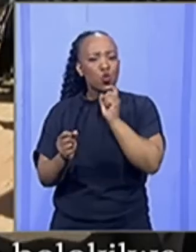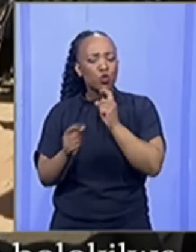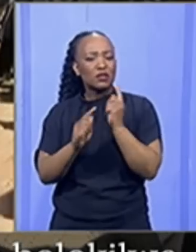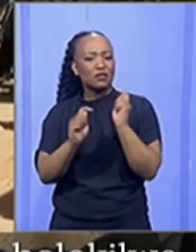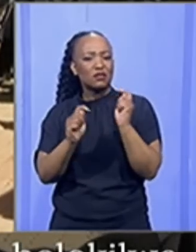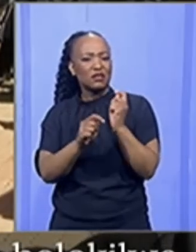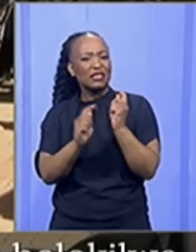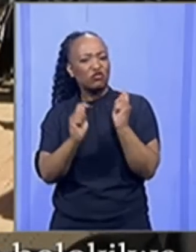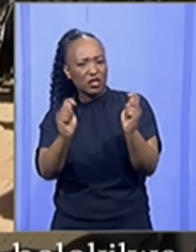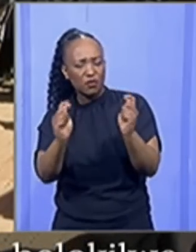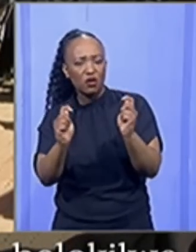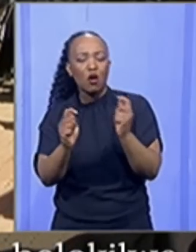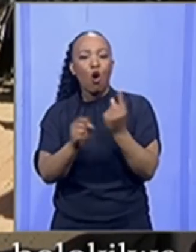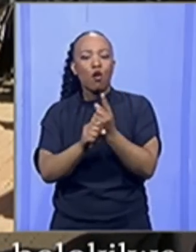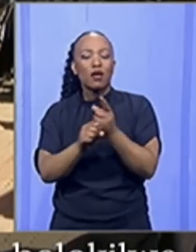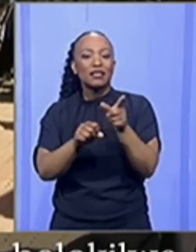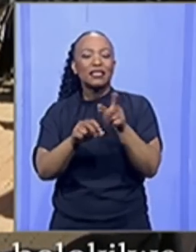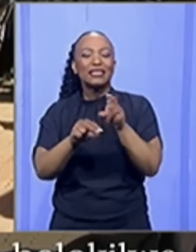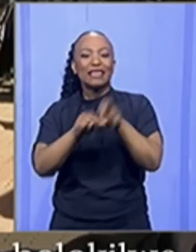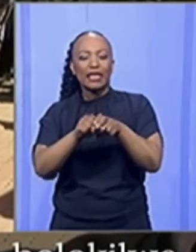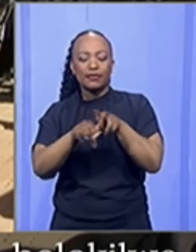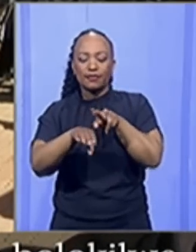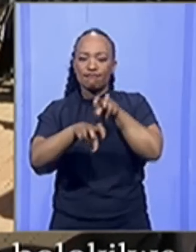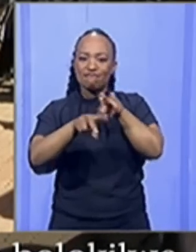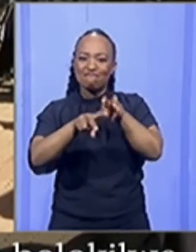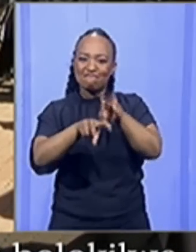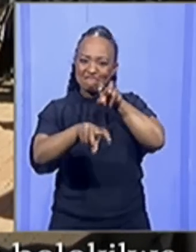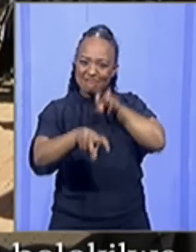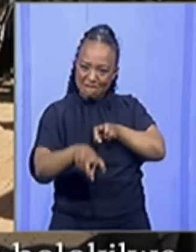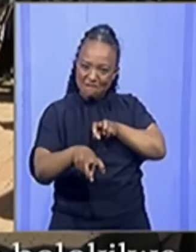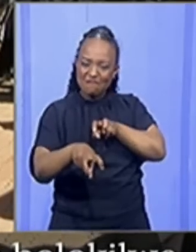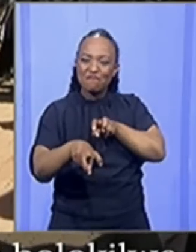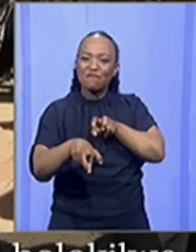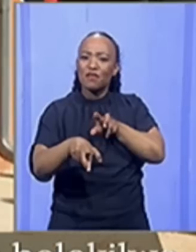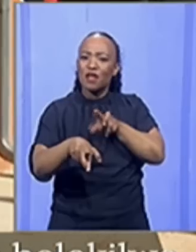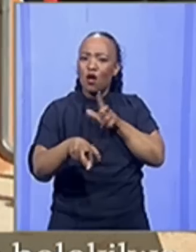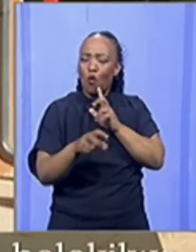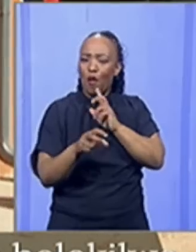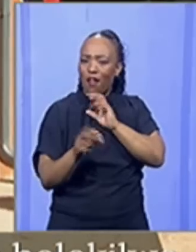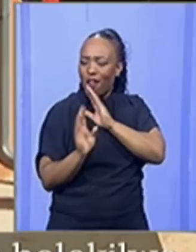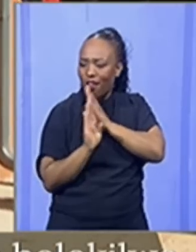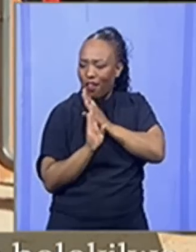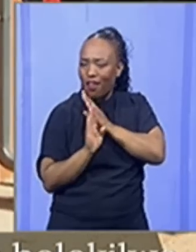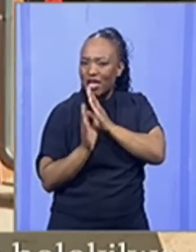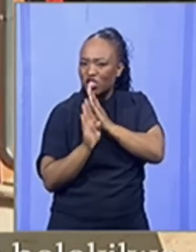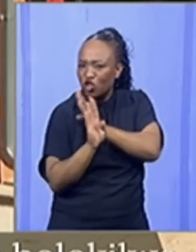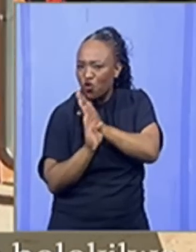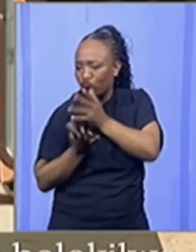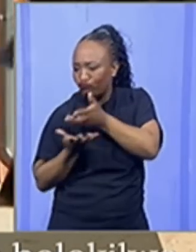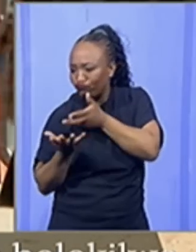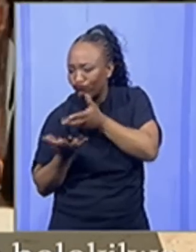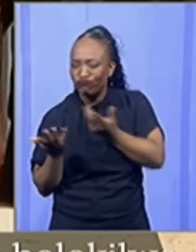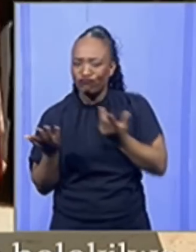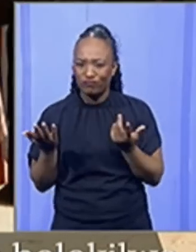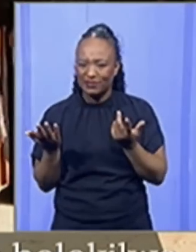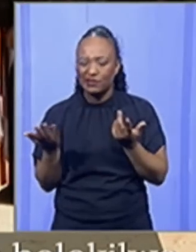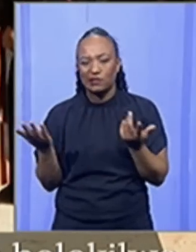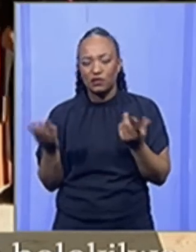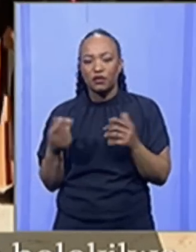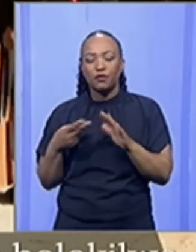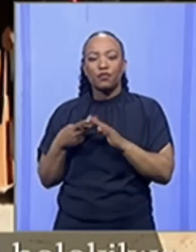stay behind me and she used to talk secrets. I feel very sad because Dimpo